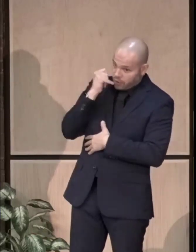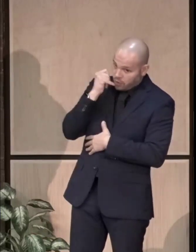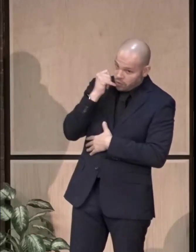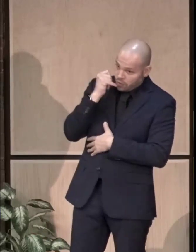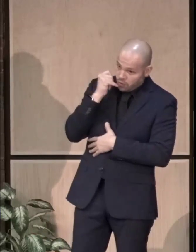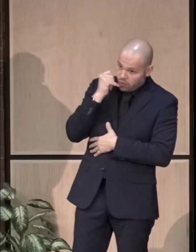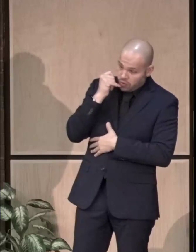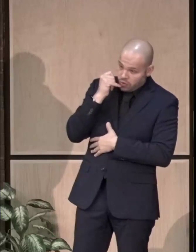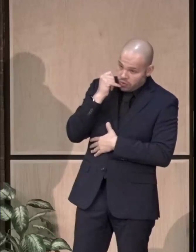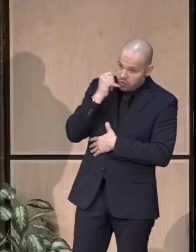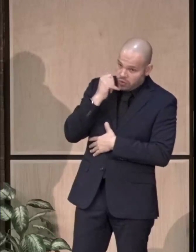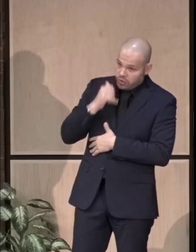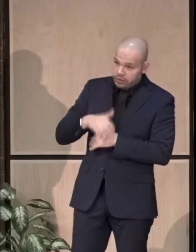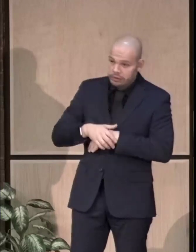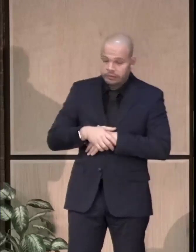No, that it was